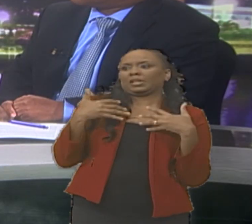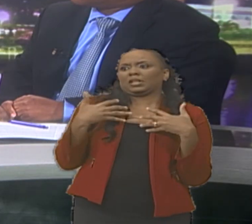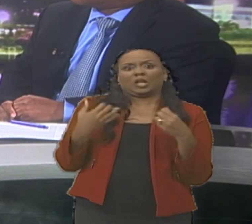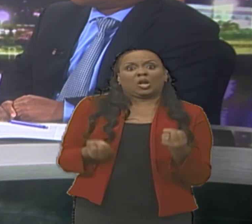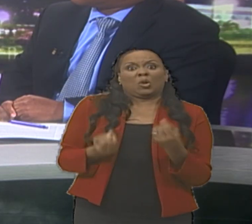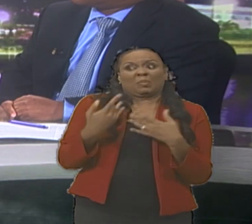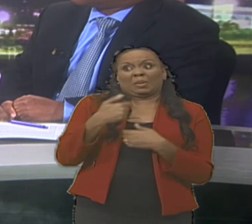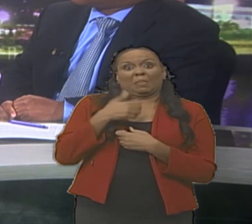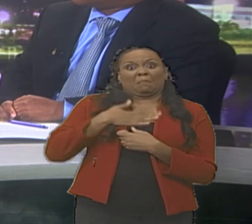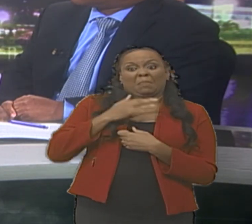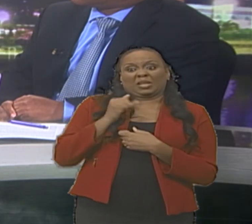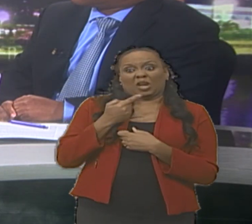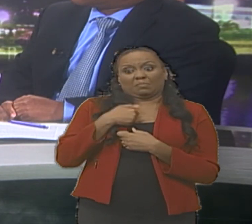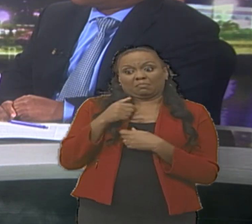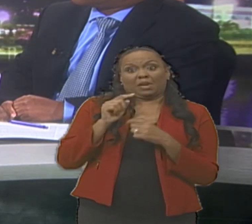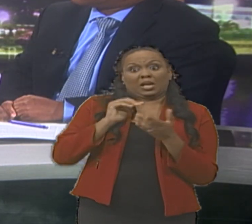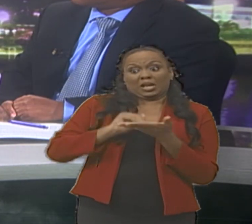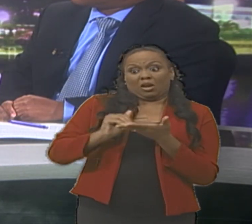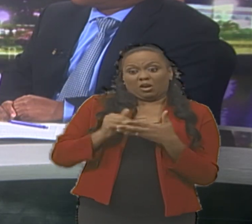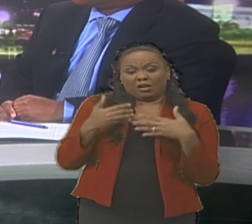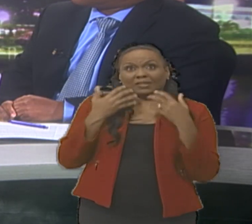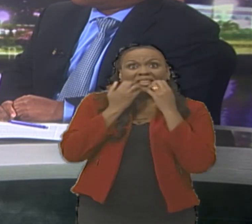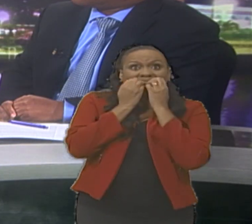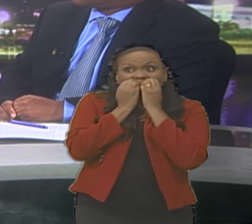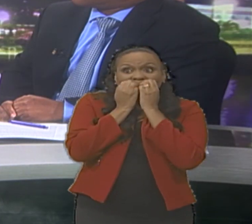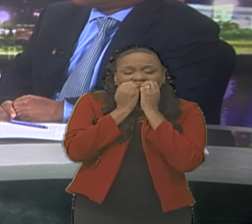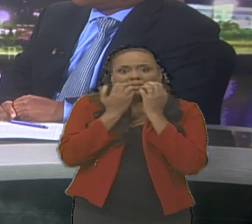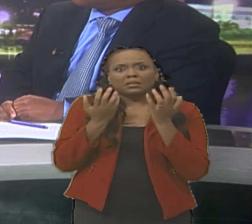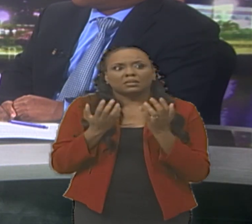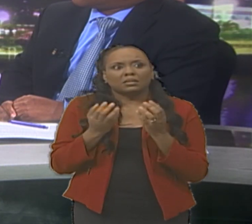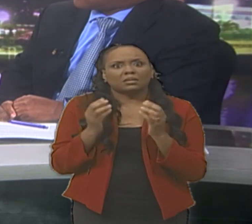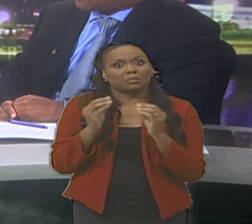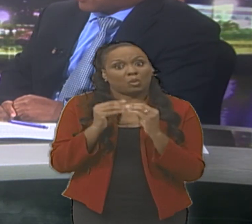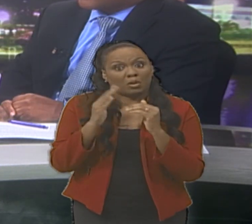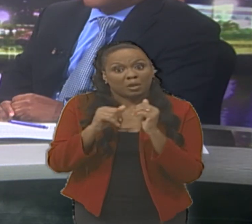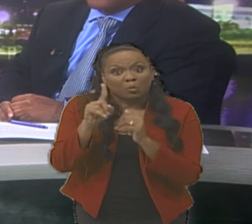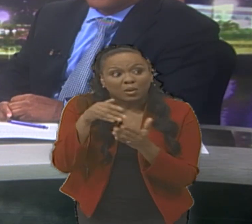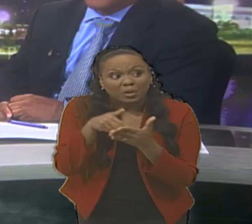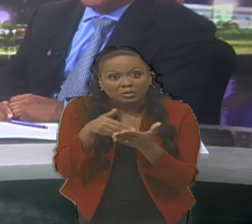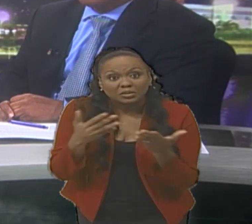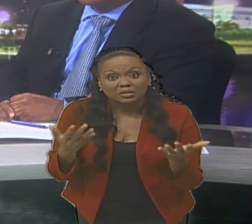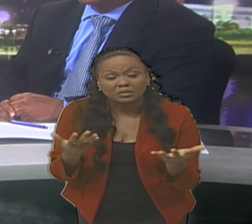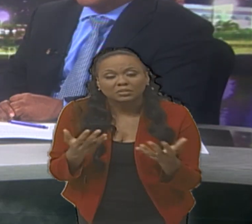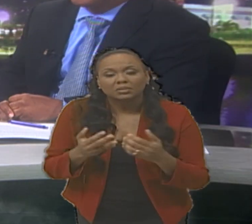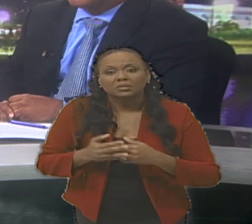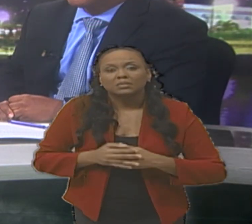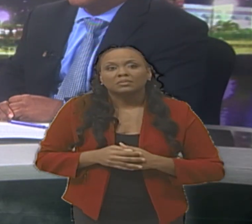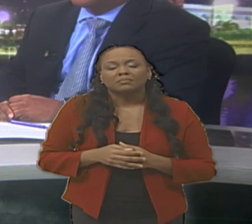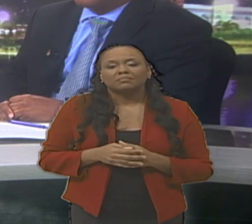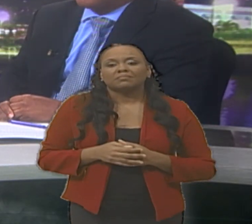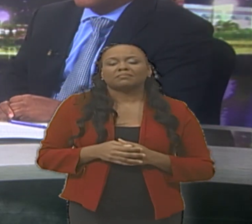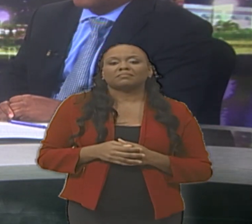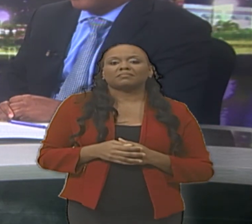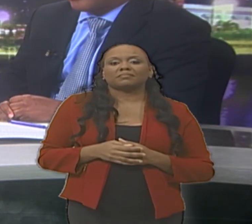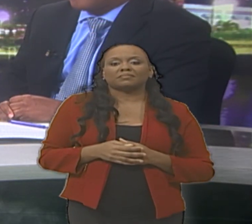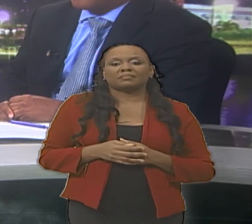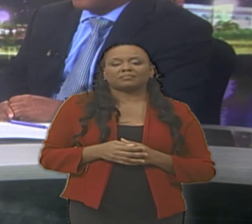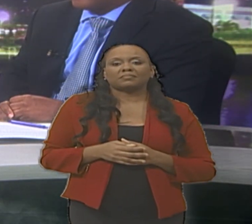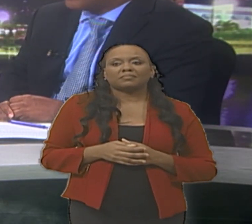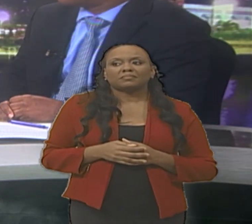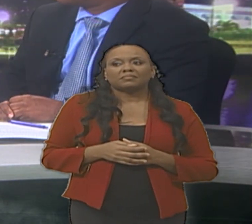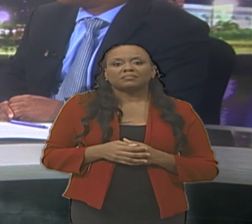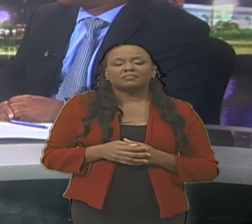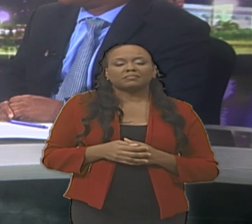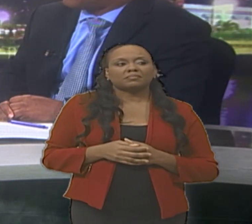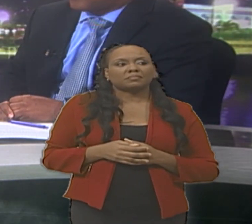is it? Can we ask then if it will be more than 1,000? I saw when we presented the BERTS program about